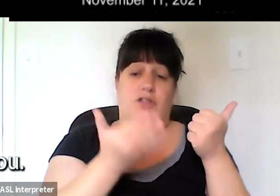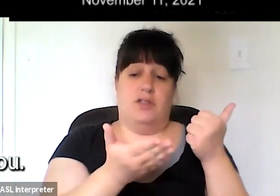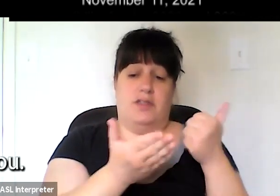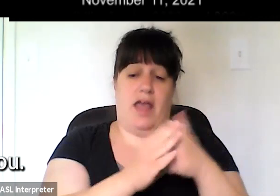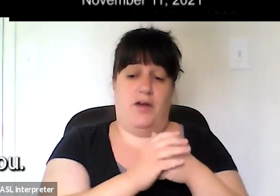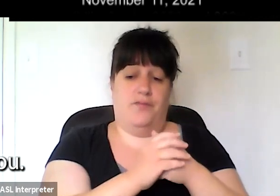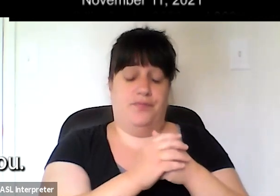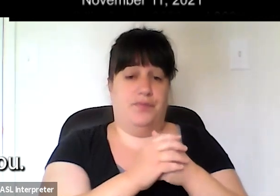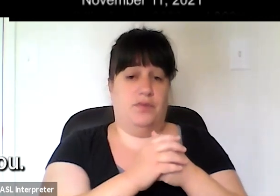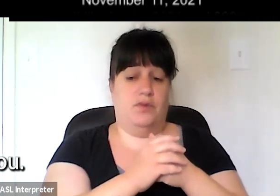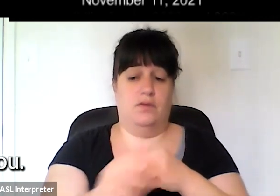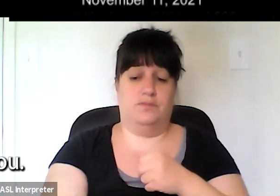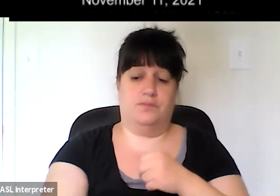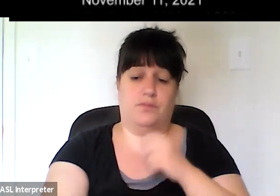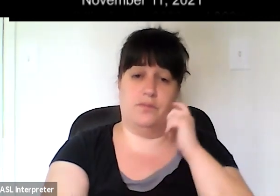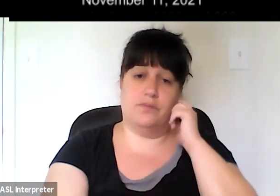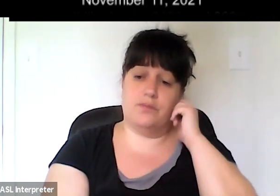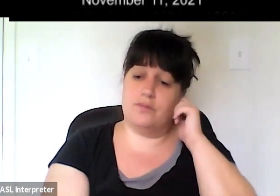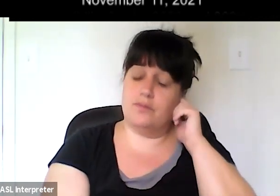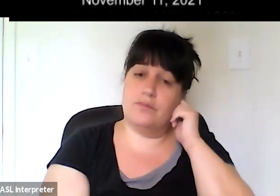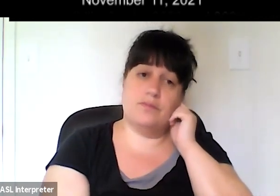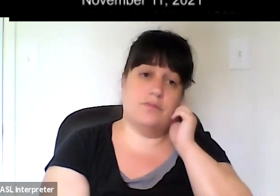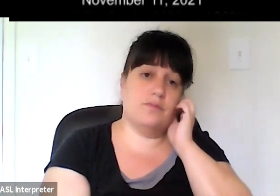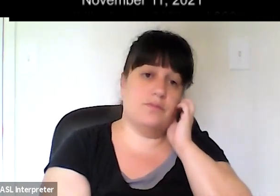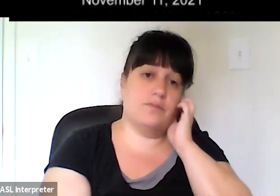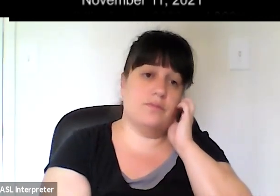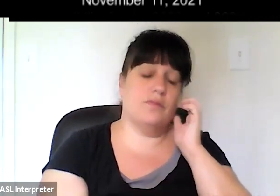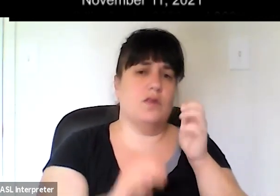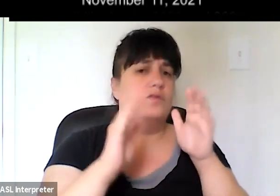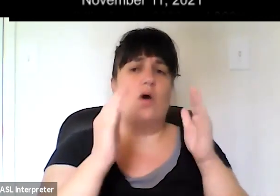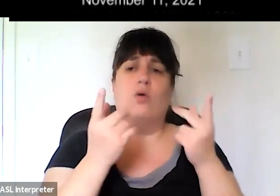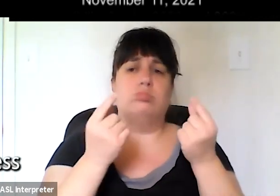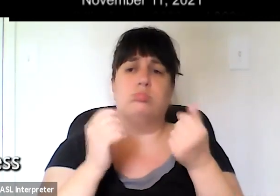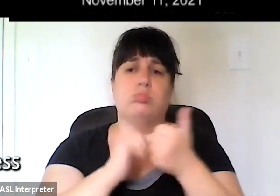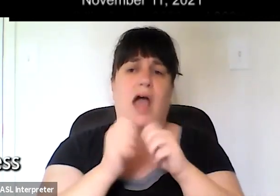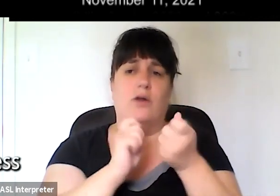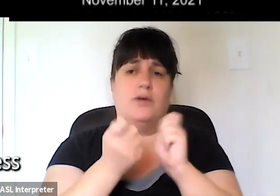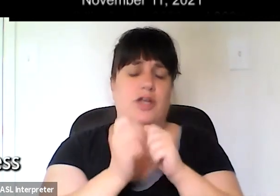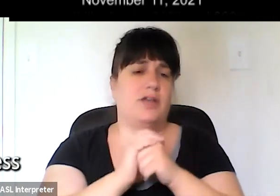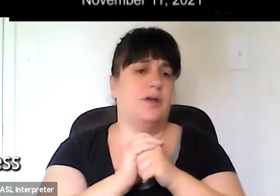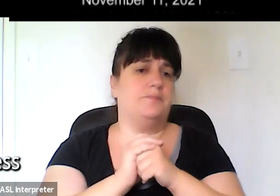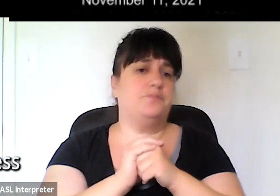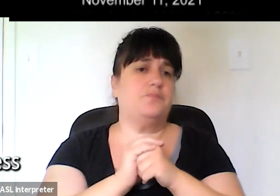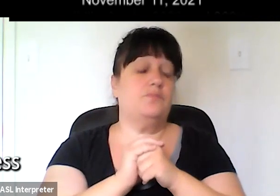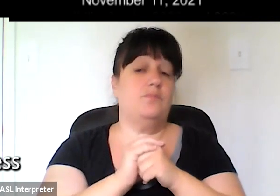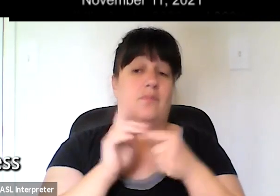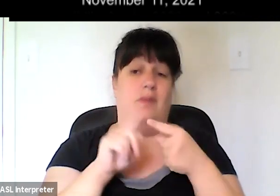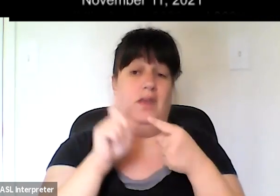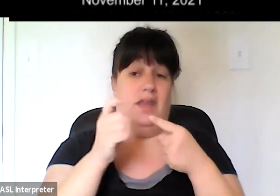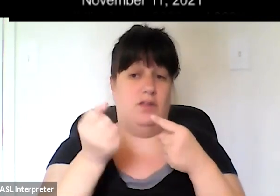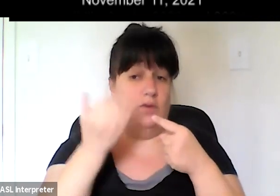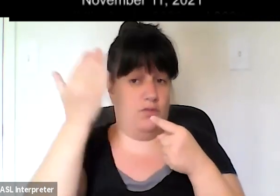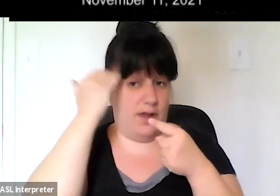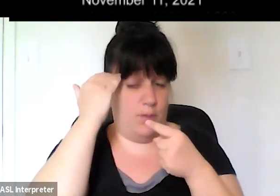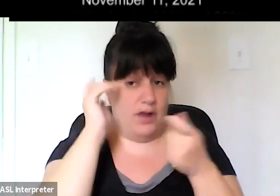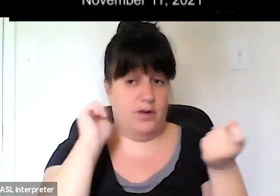STEM researchers who are visually impaired in India. So how can we change this? So firstly, we need to raise awareness and